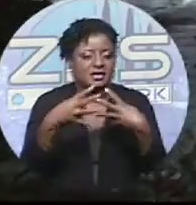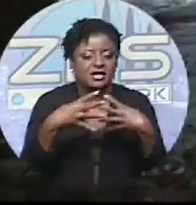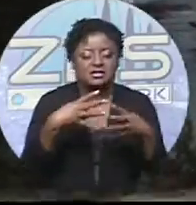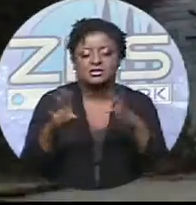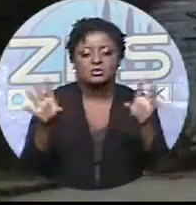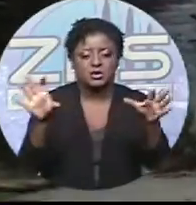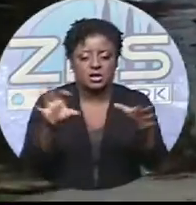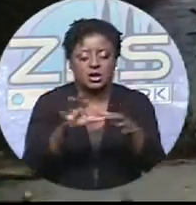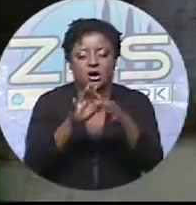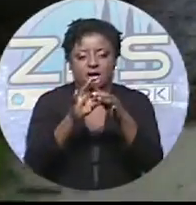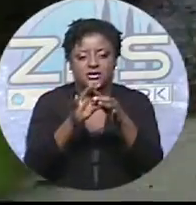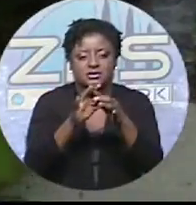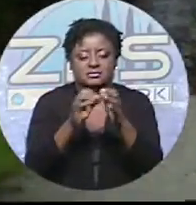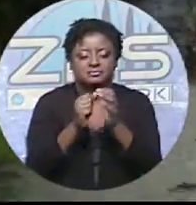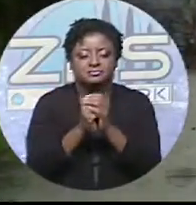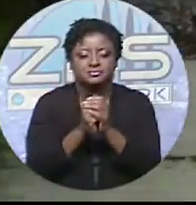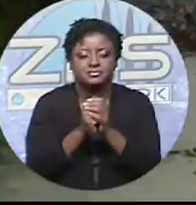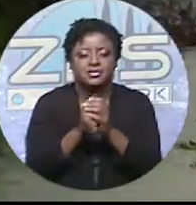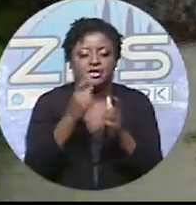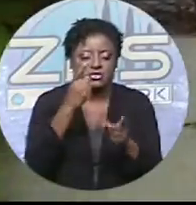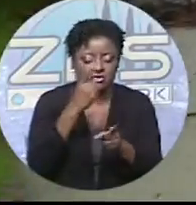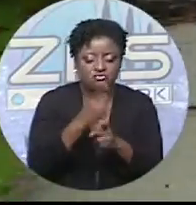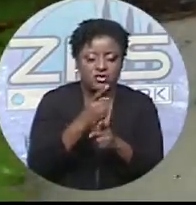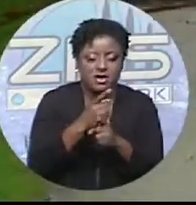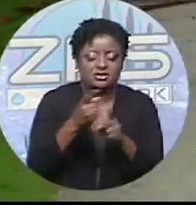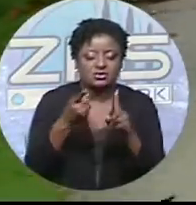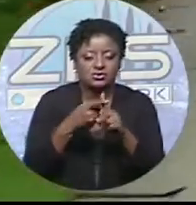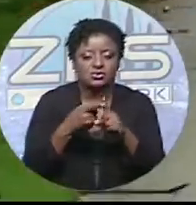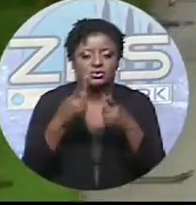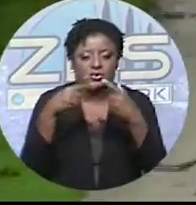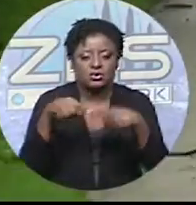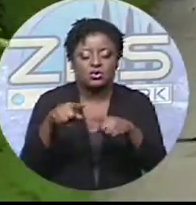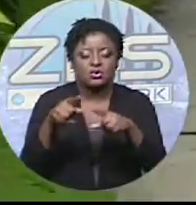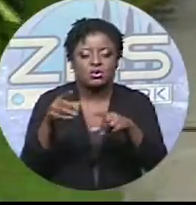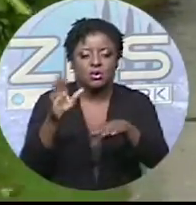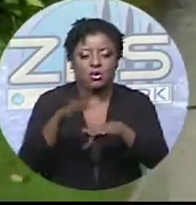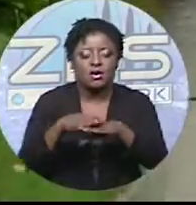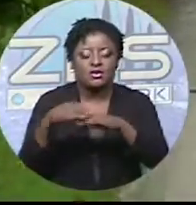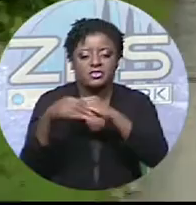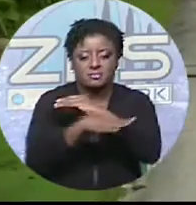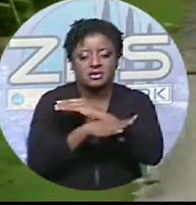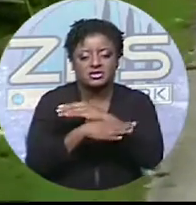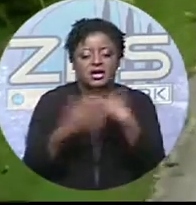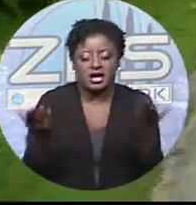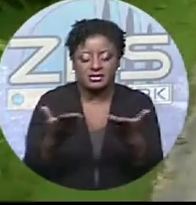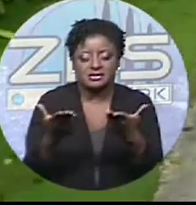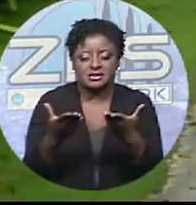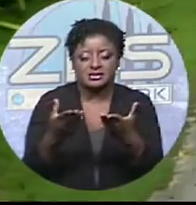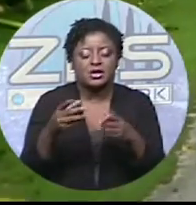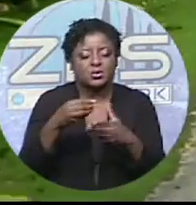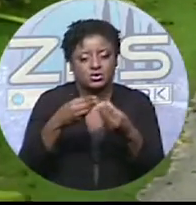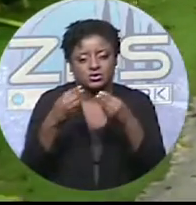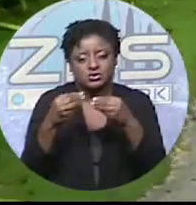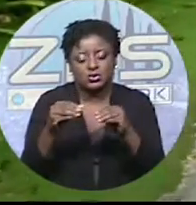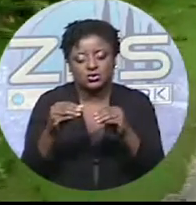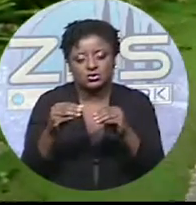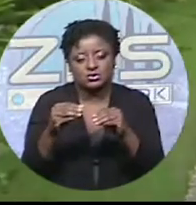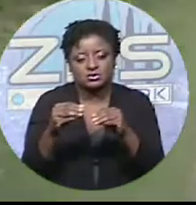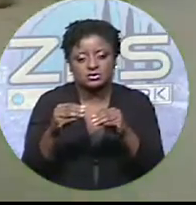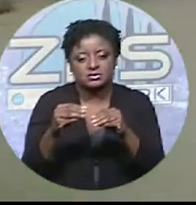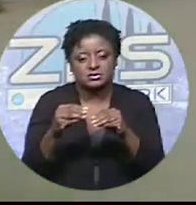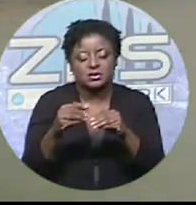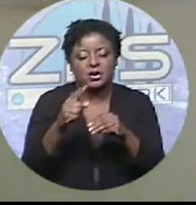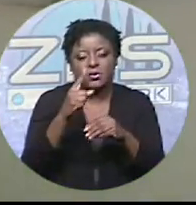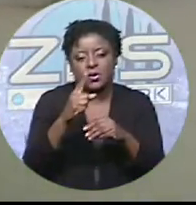of access, have been sold to Access Industries Bahamas International. One of the lawyers for the Cabbage Beach Vendors Association,